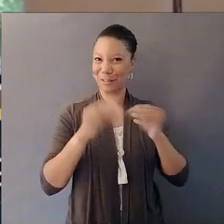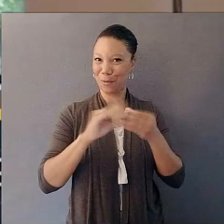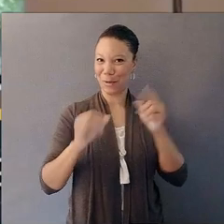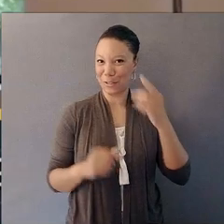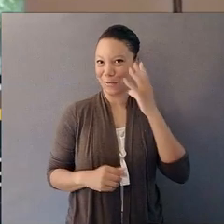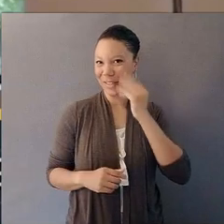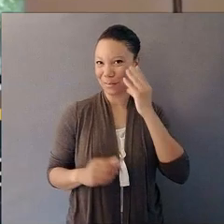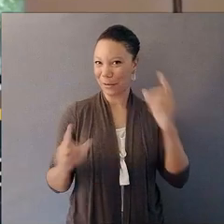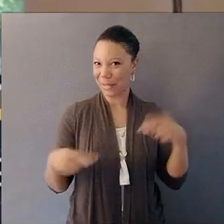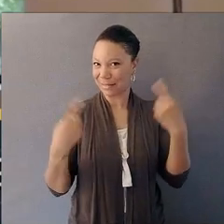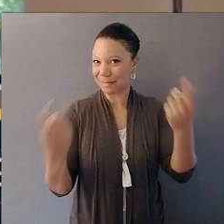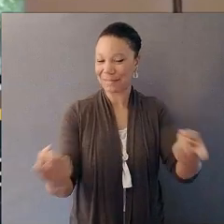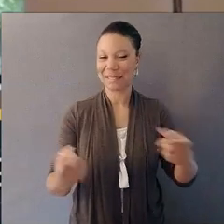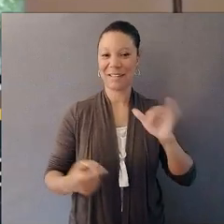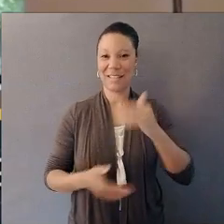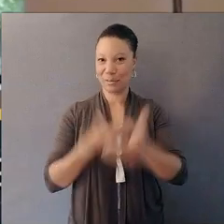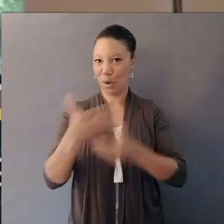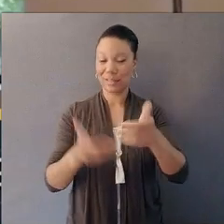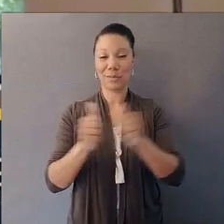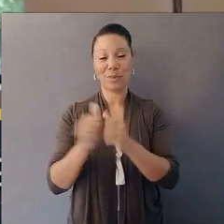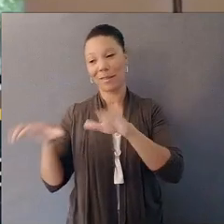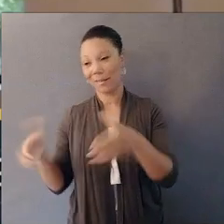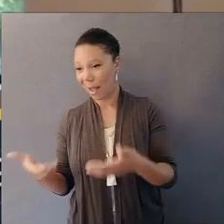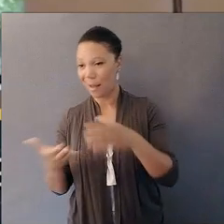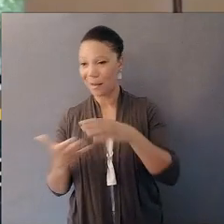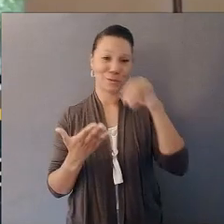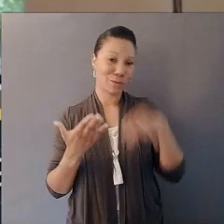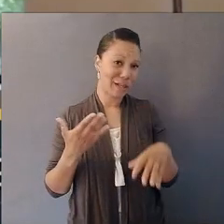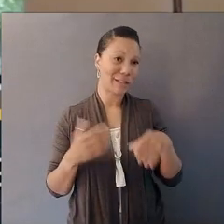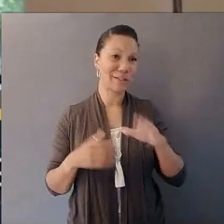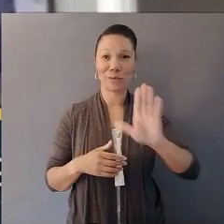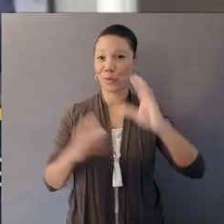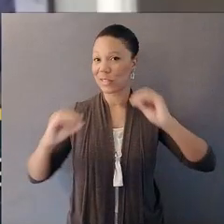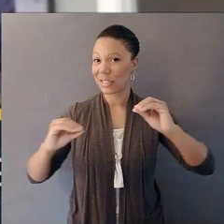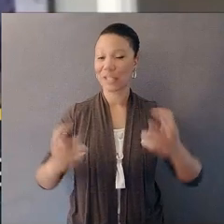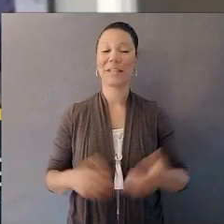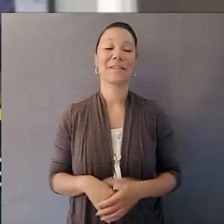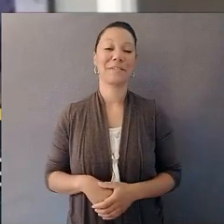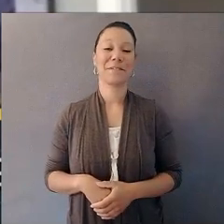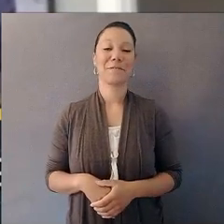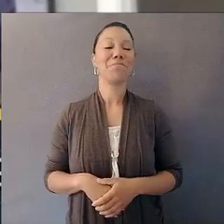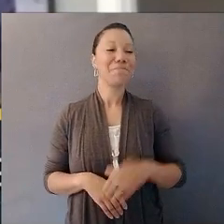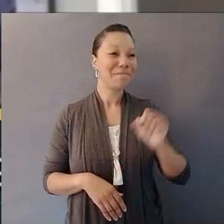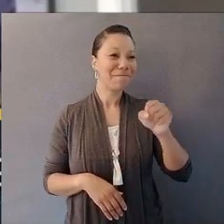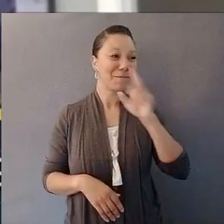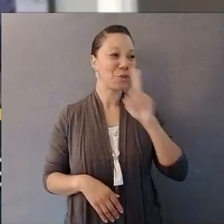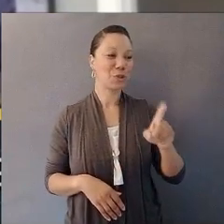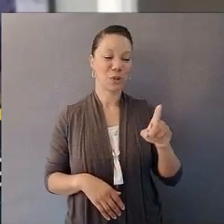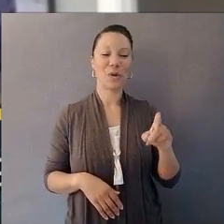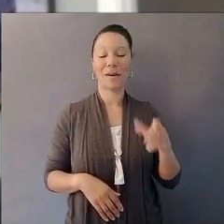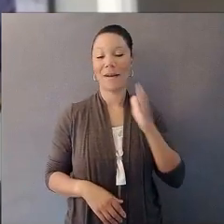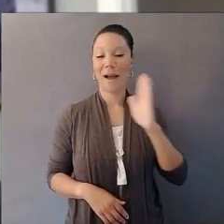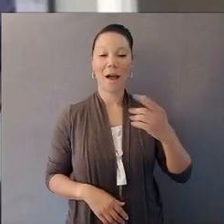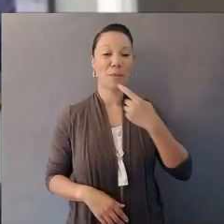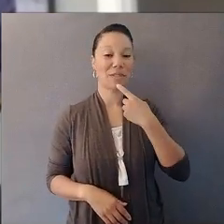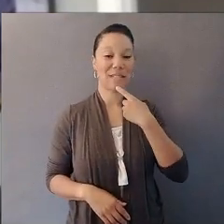this process with the class, with the students, you and your teaching? Yeah, absolutely. I will say that I